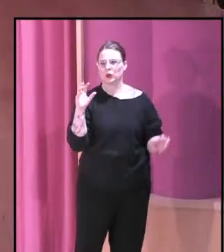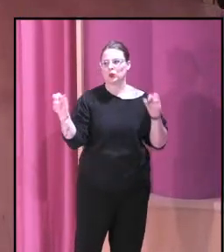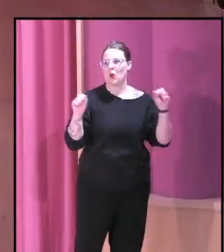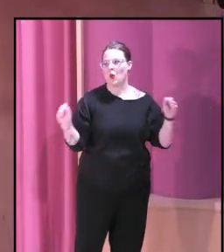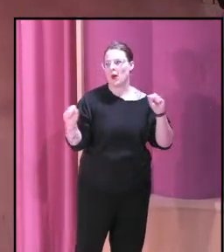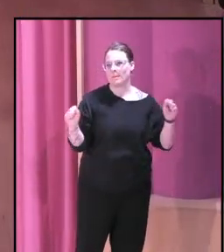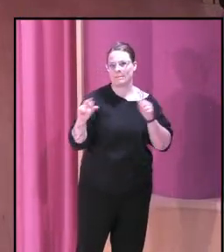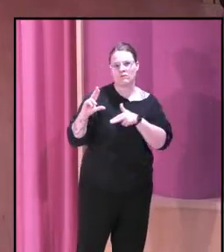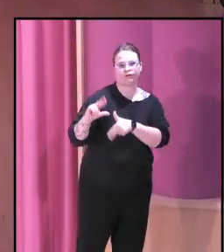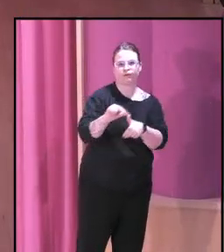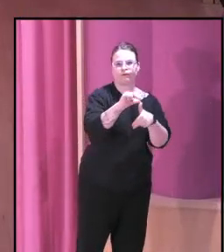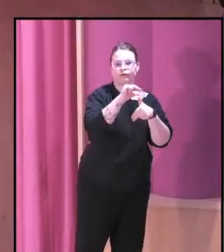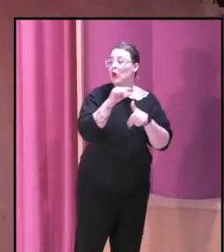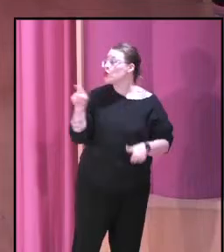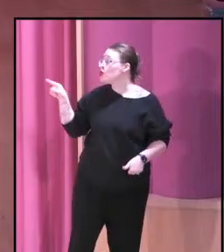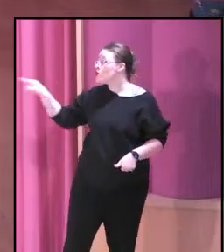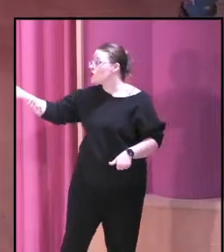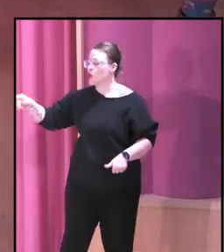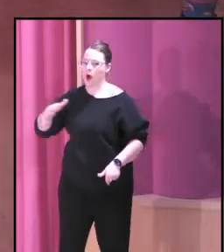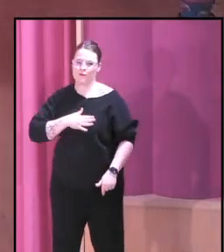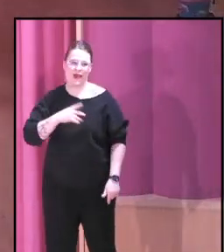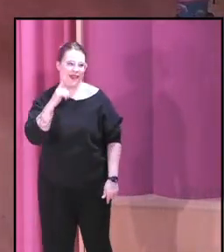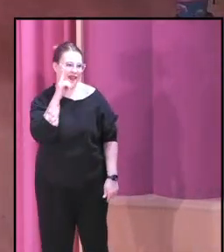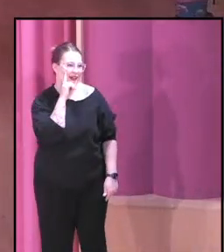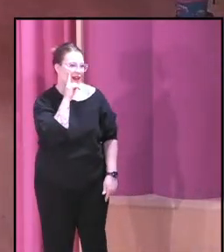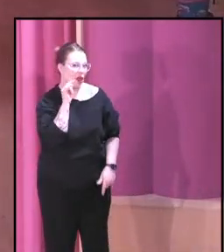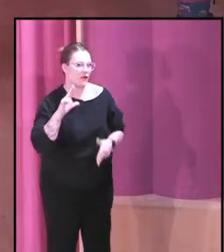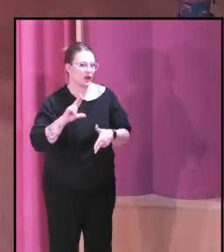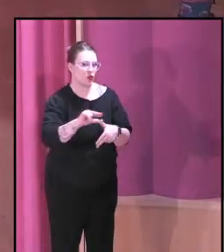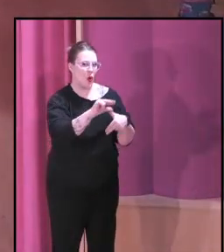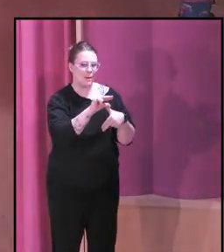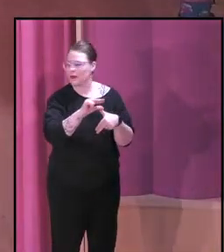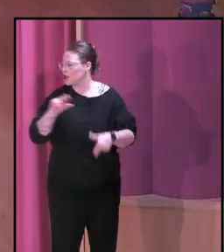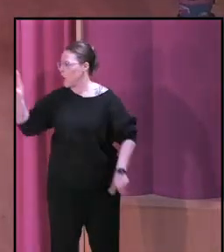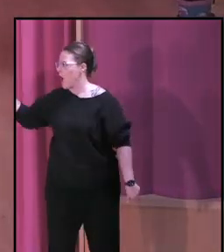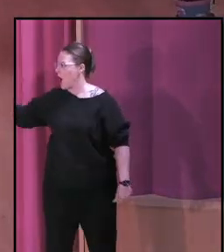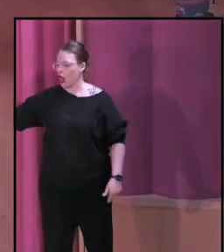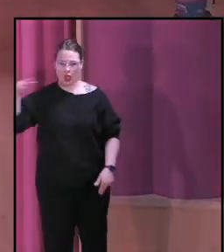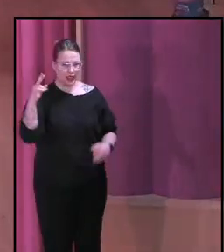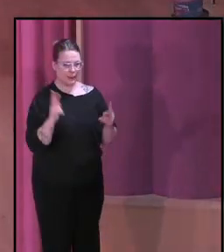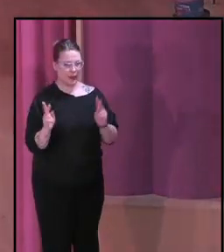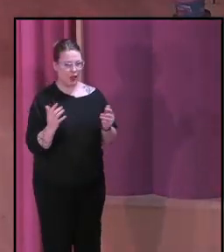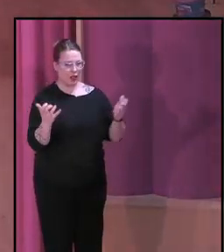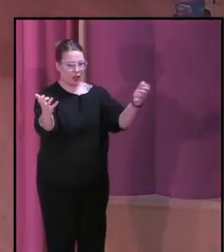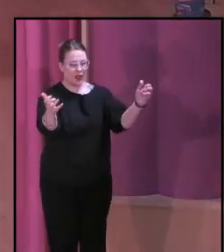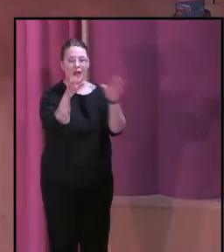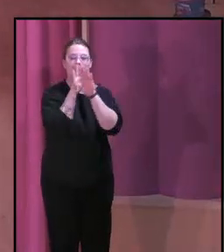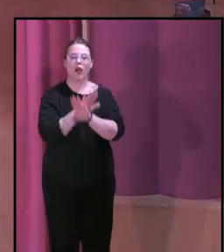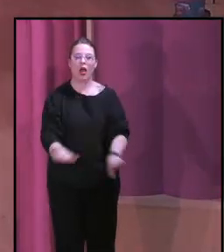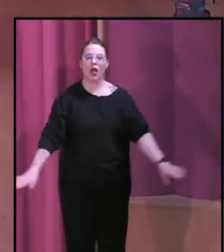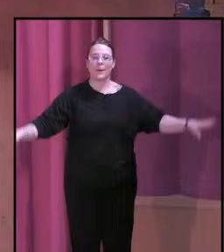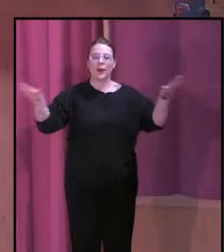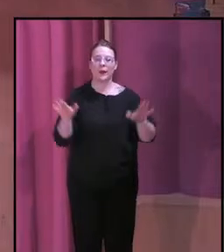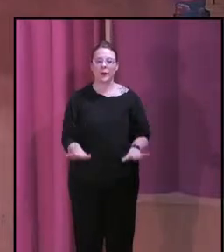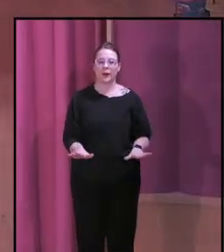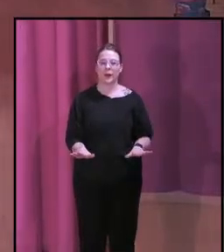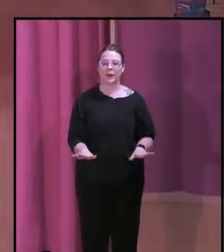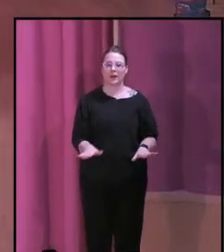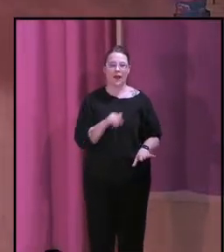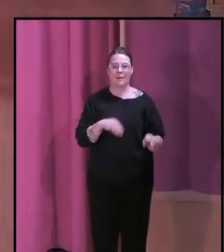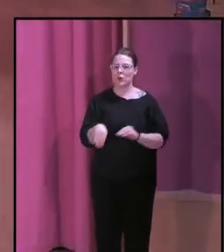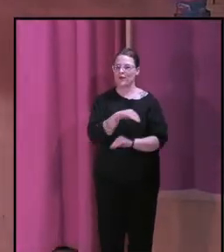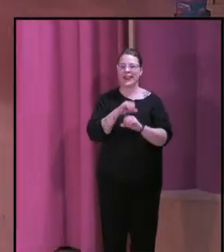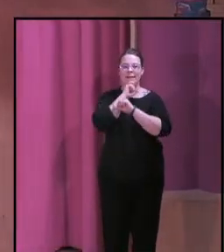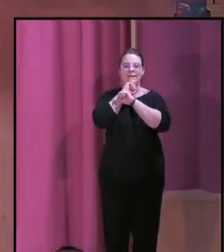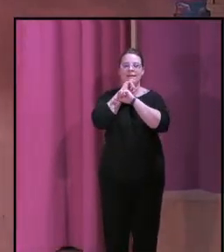are going to be the eye of the storm. So you stand here, facing the people, perfectly calm, clear skies, no winds, not moving. And while you're